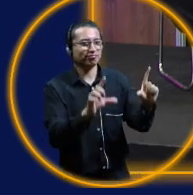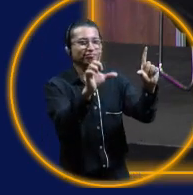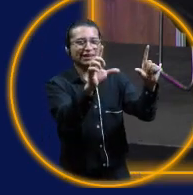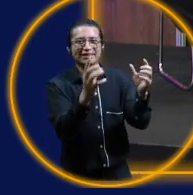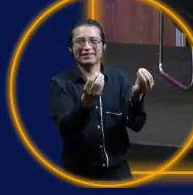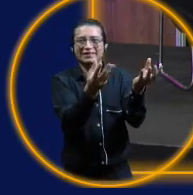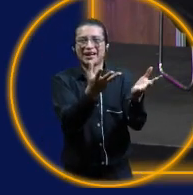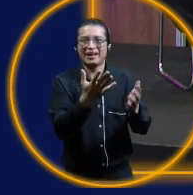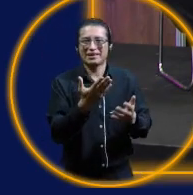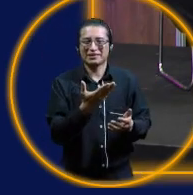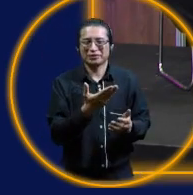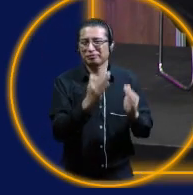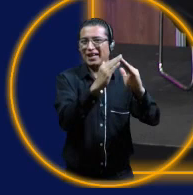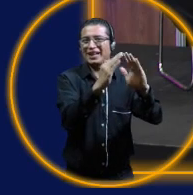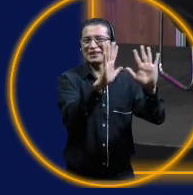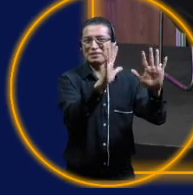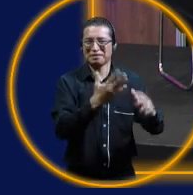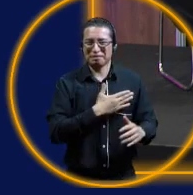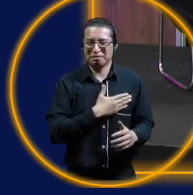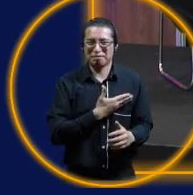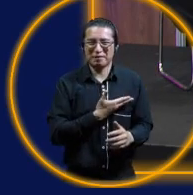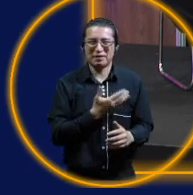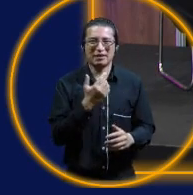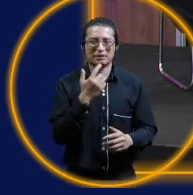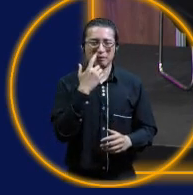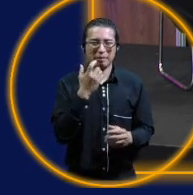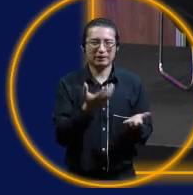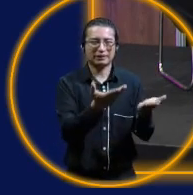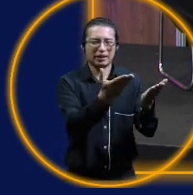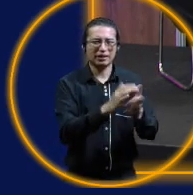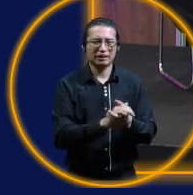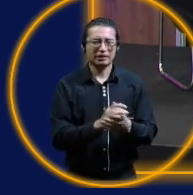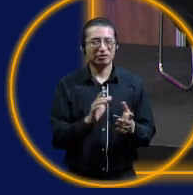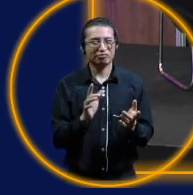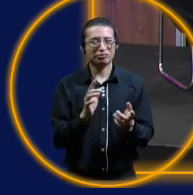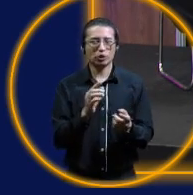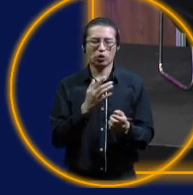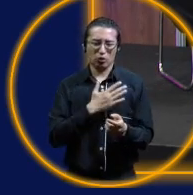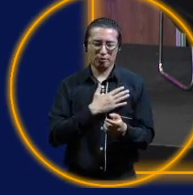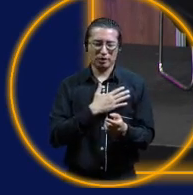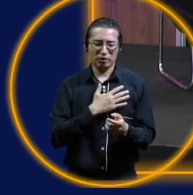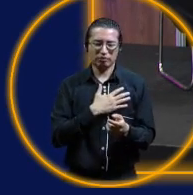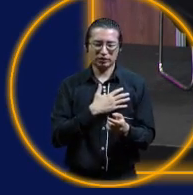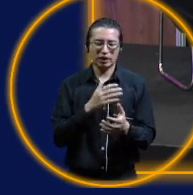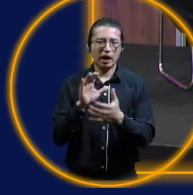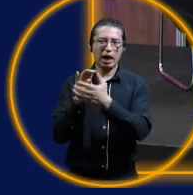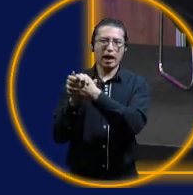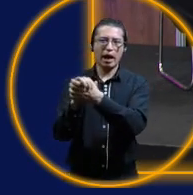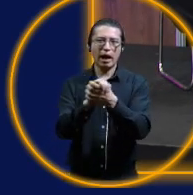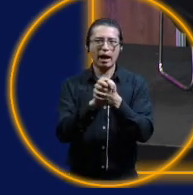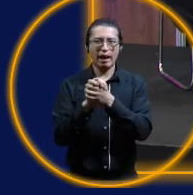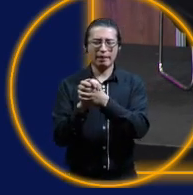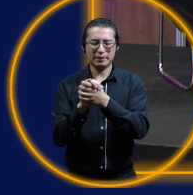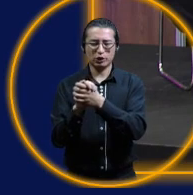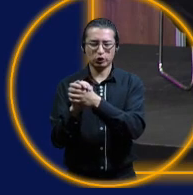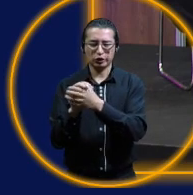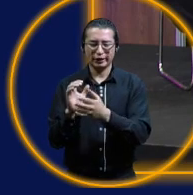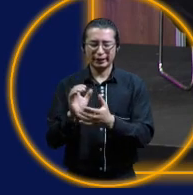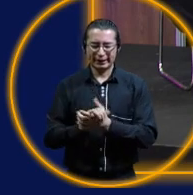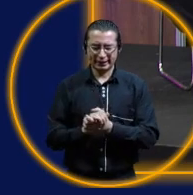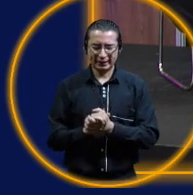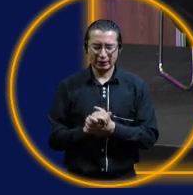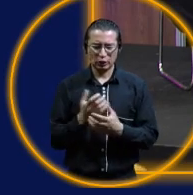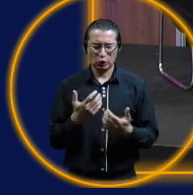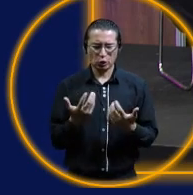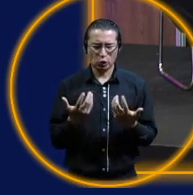I felt that I didn't earn it even. I felt that my famous friend Adam Neely, I just leached off of him somehow. I just didn't even